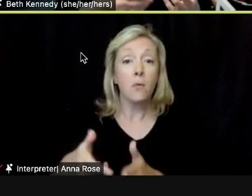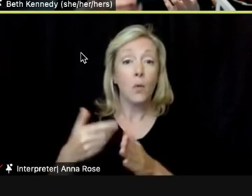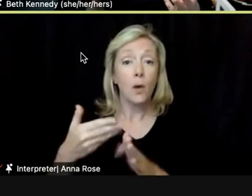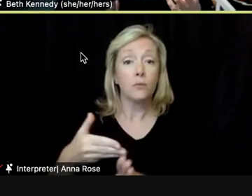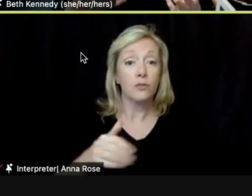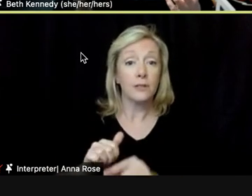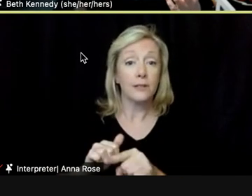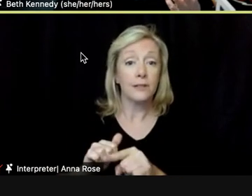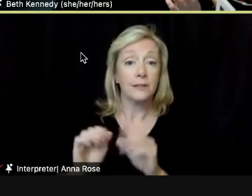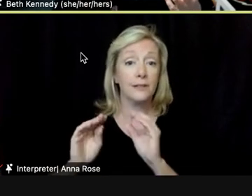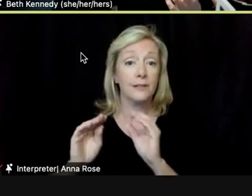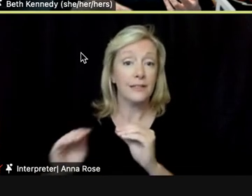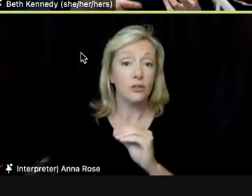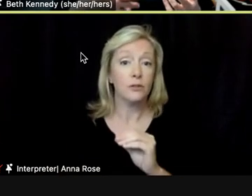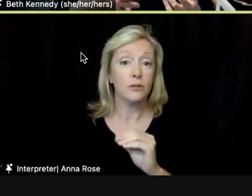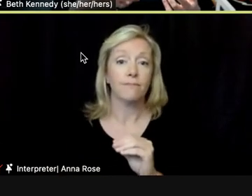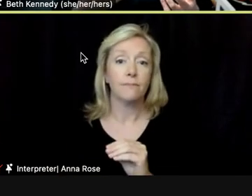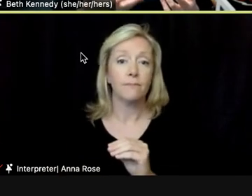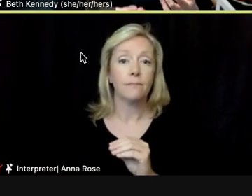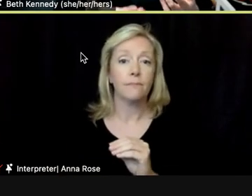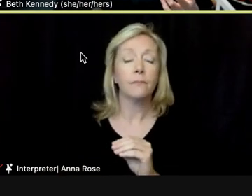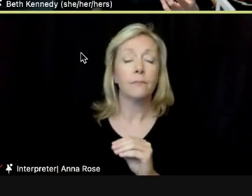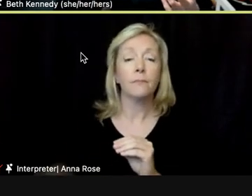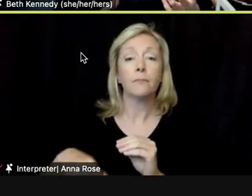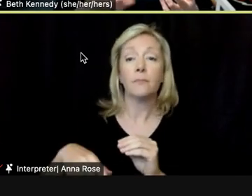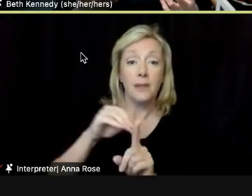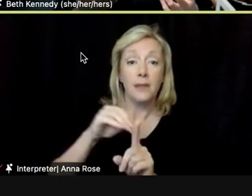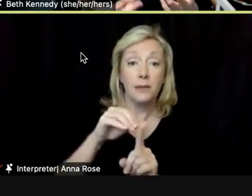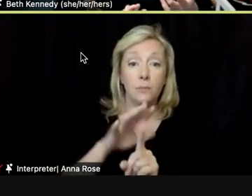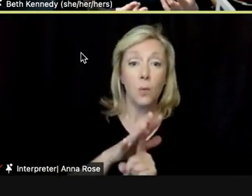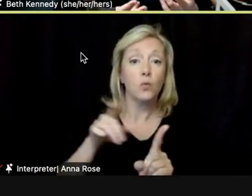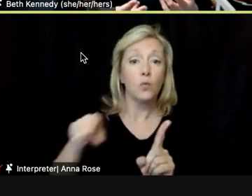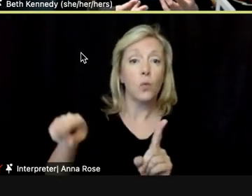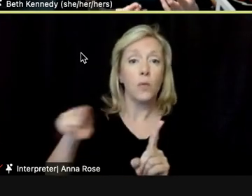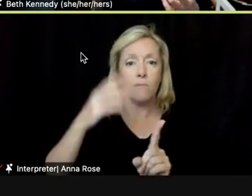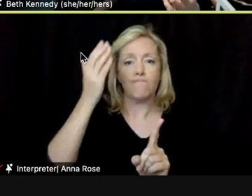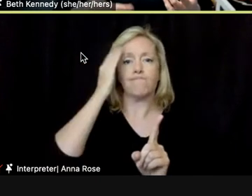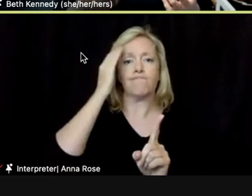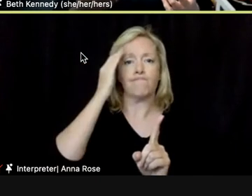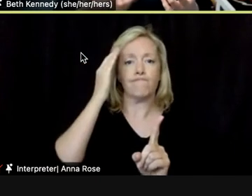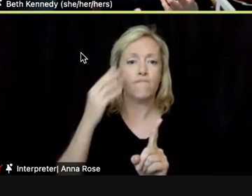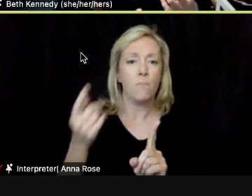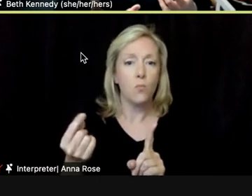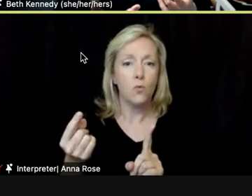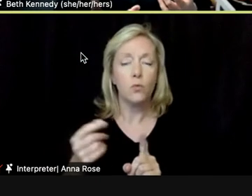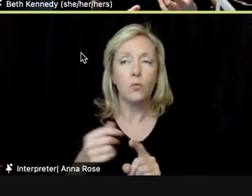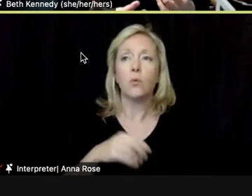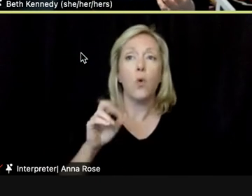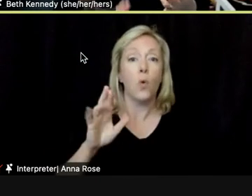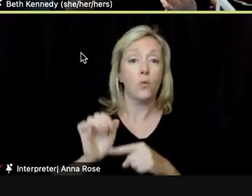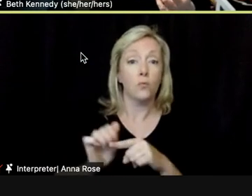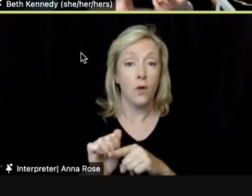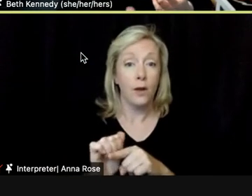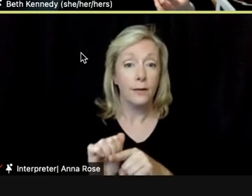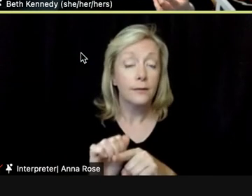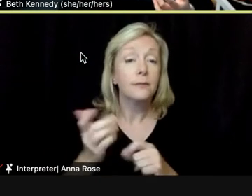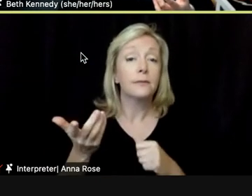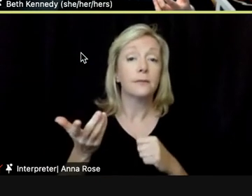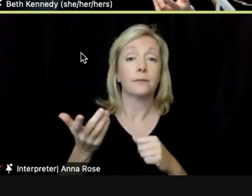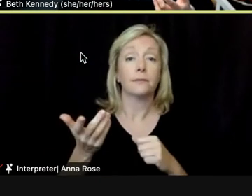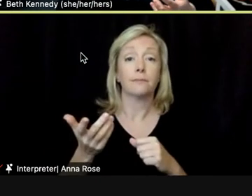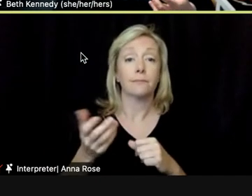so that they're exposed to materials and they kind of get the gist of what's going to happen and they get to practice it a little bit before